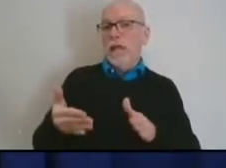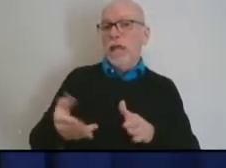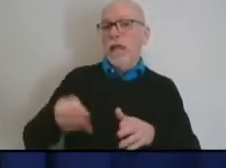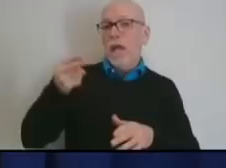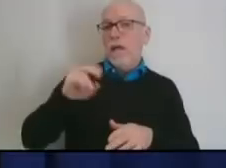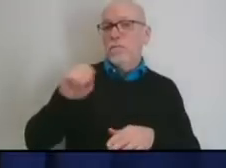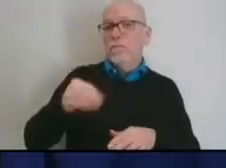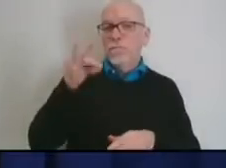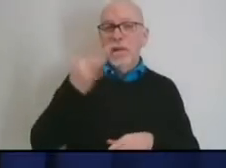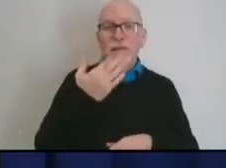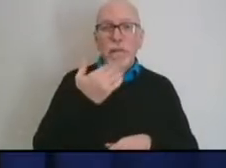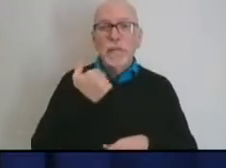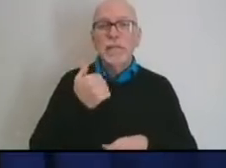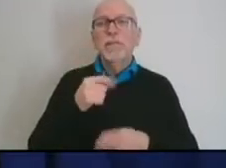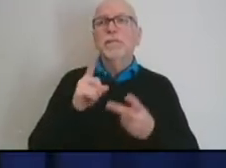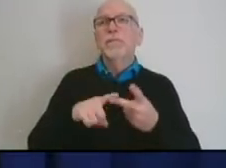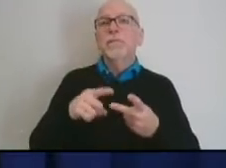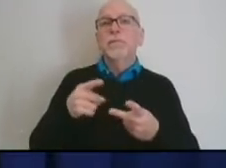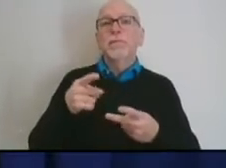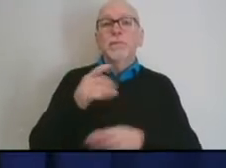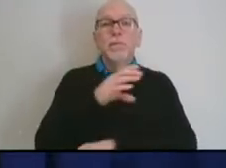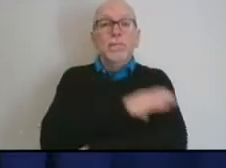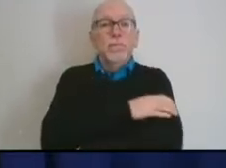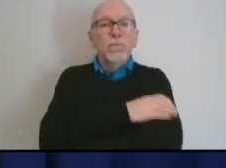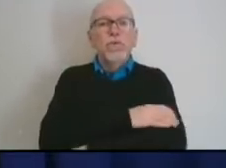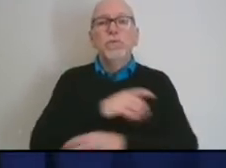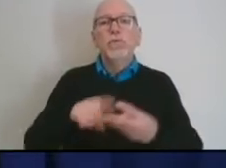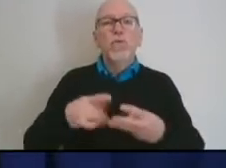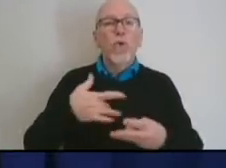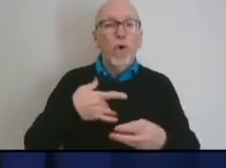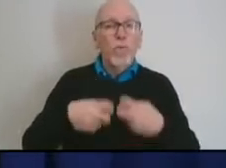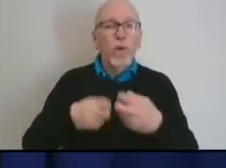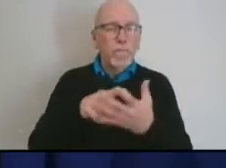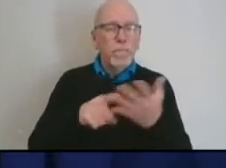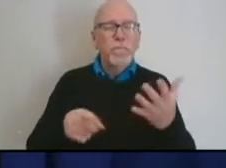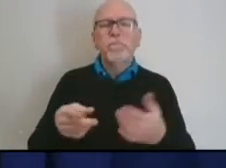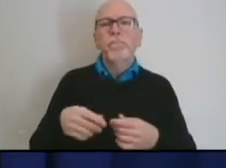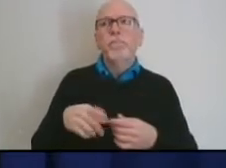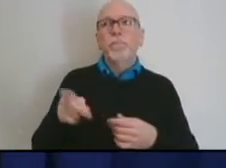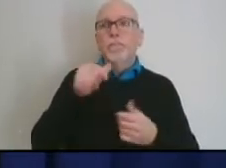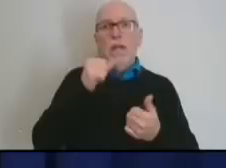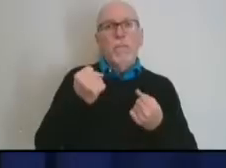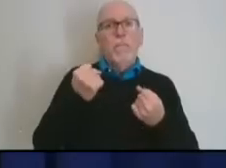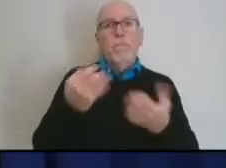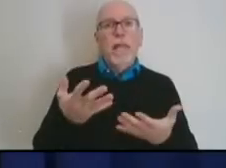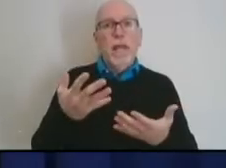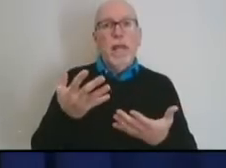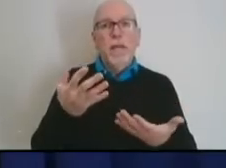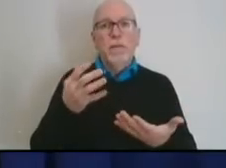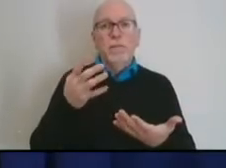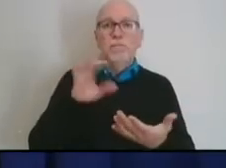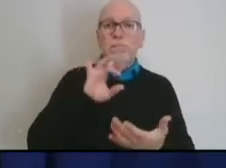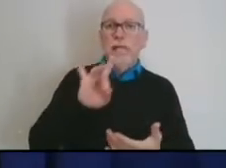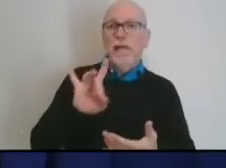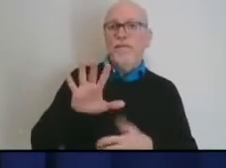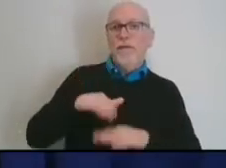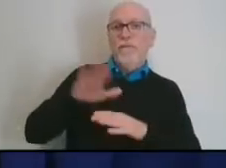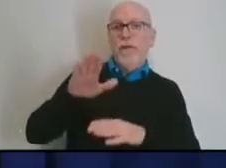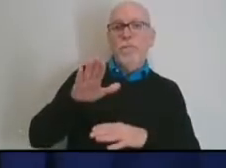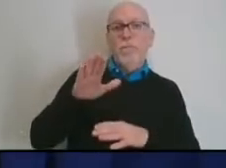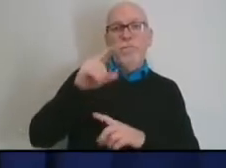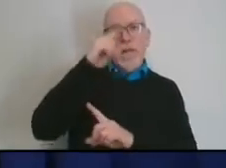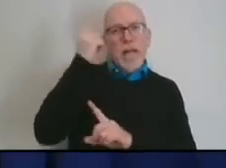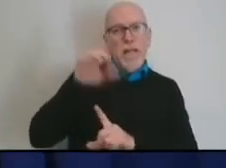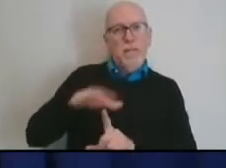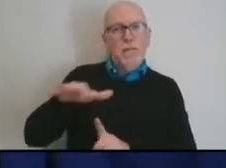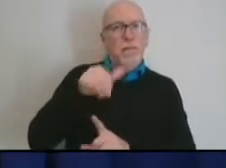of diabetes and hypertension and heart disease and other things, there are not as many African Americans alive at 85 and older or 80 and older. So